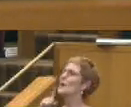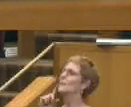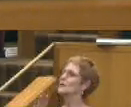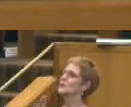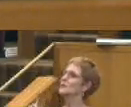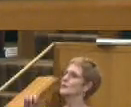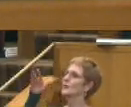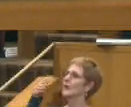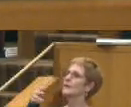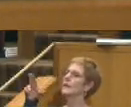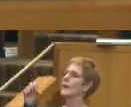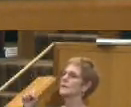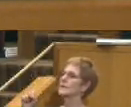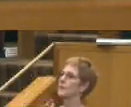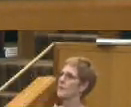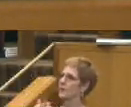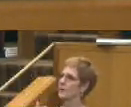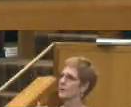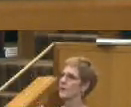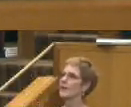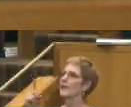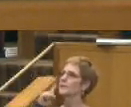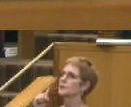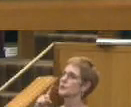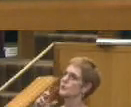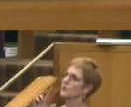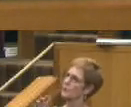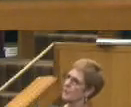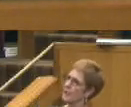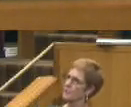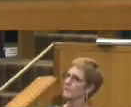ask this prayer in your name. Amen. Amen.